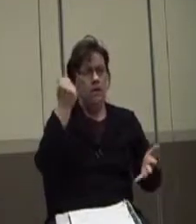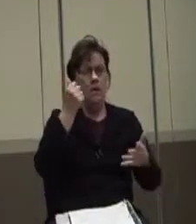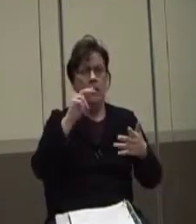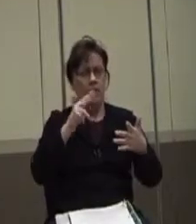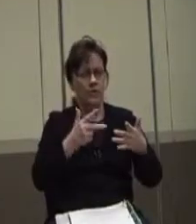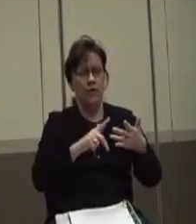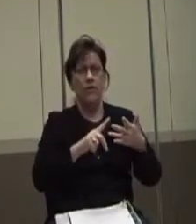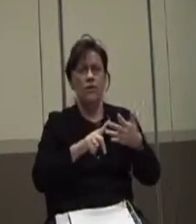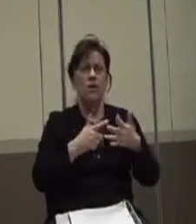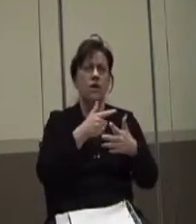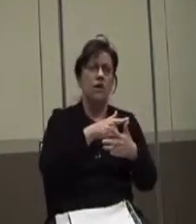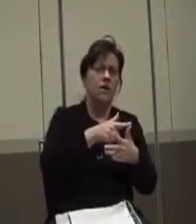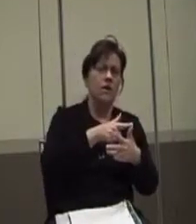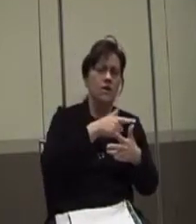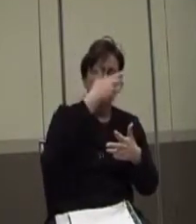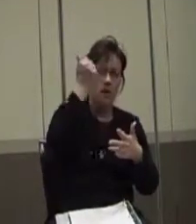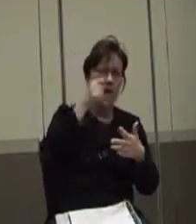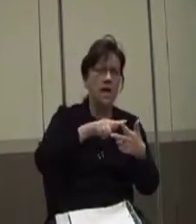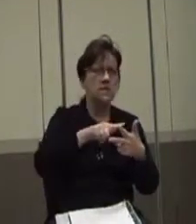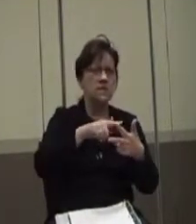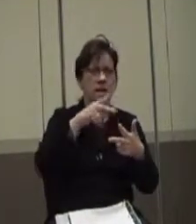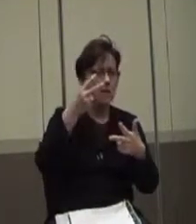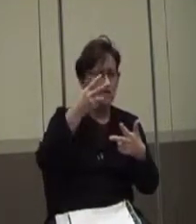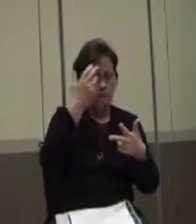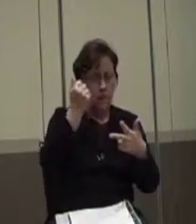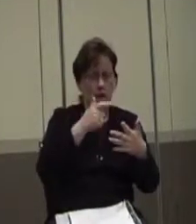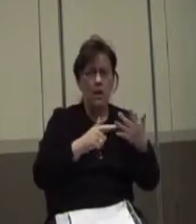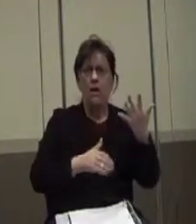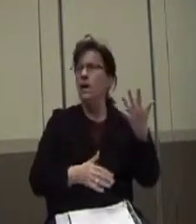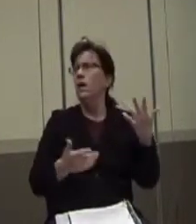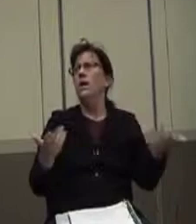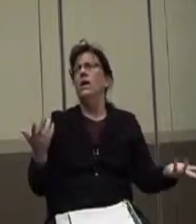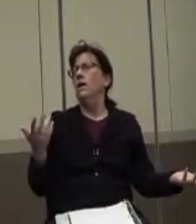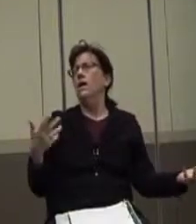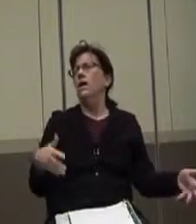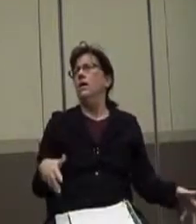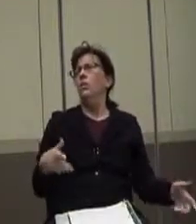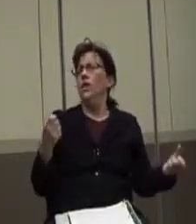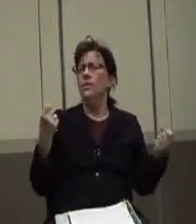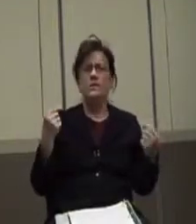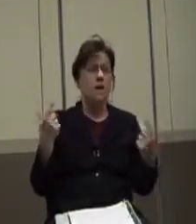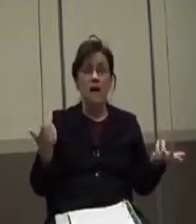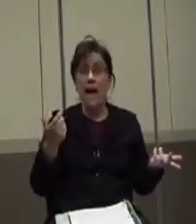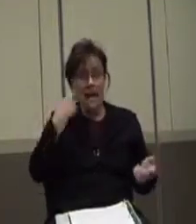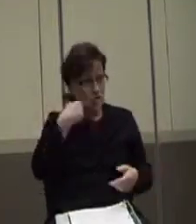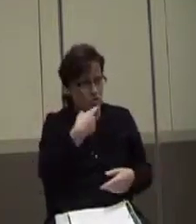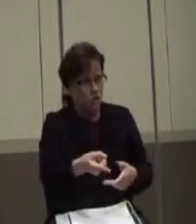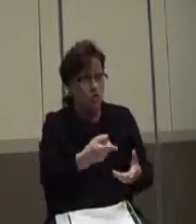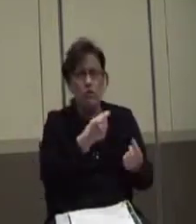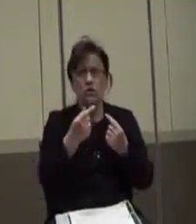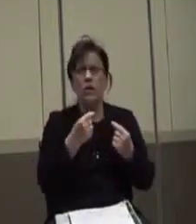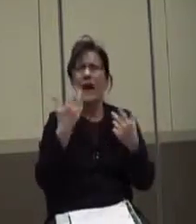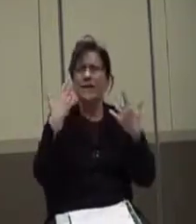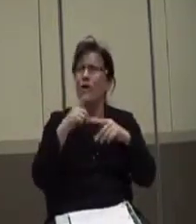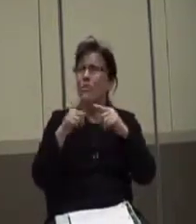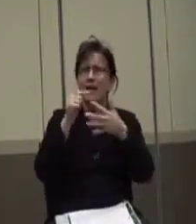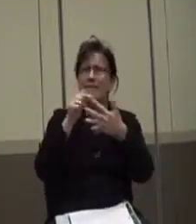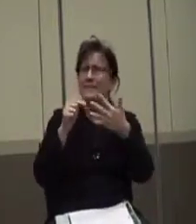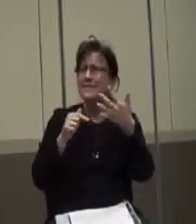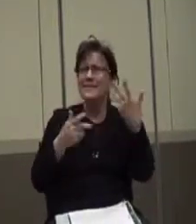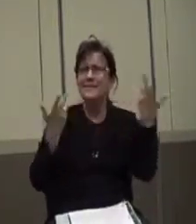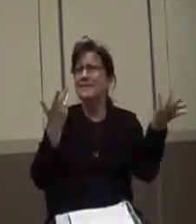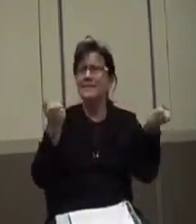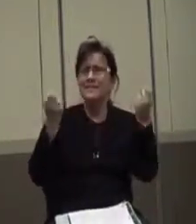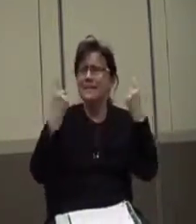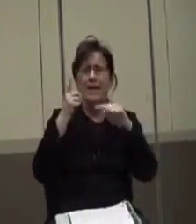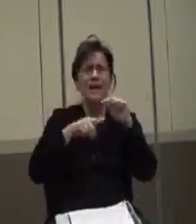the second one, the first one's gone, the second one's now gone, the third, I get done, the kid goes, what do you want, what am I supposed to do? I just told you what to do. Yeah, I know, but I don't